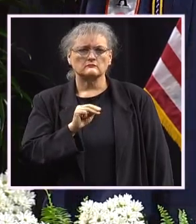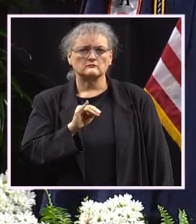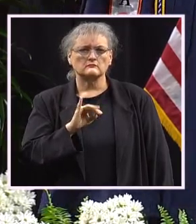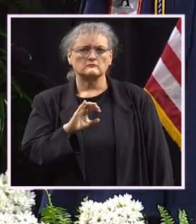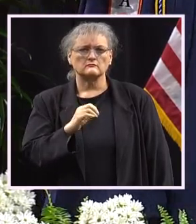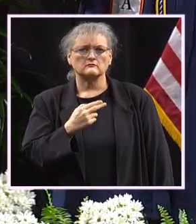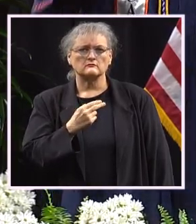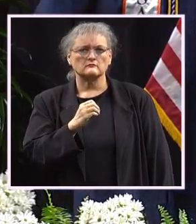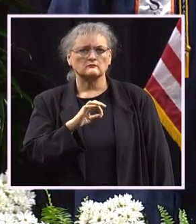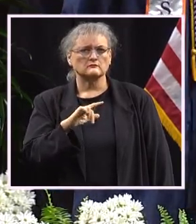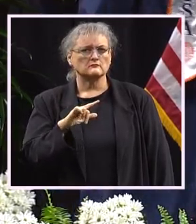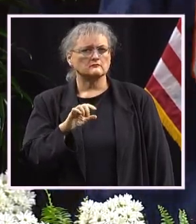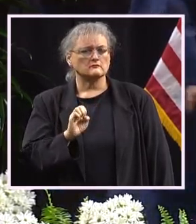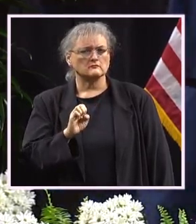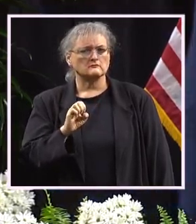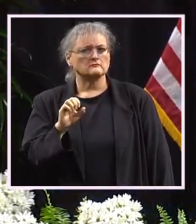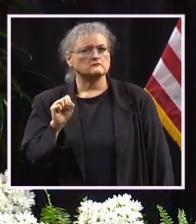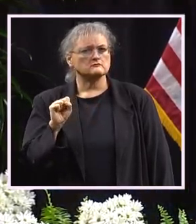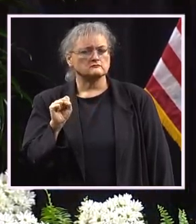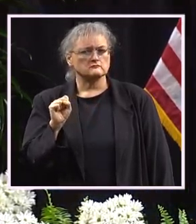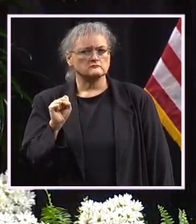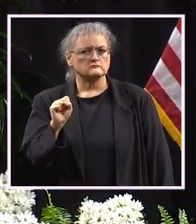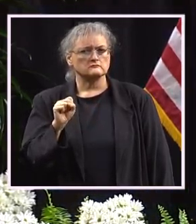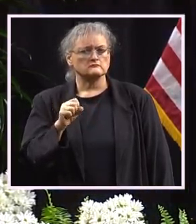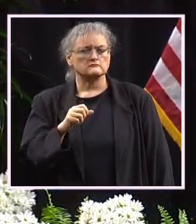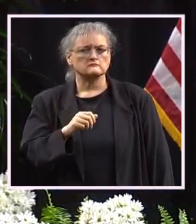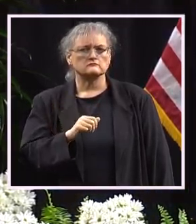Michelle Yvette Smith, summa cum laude.